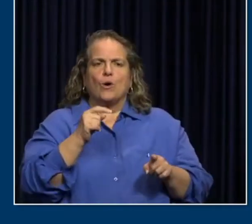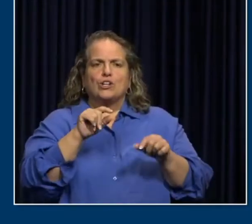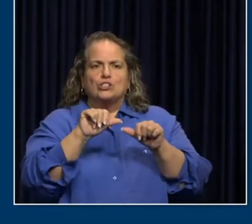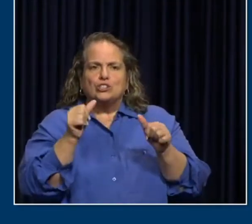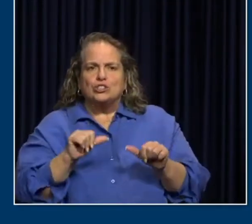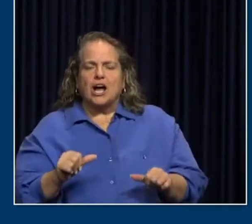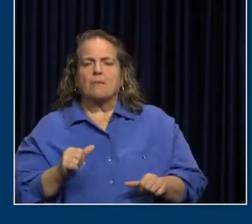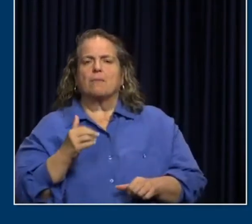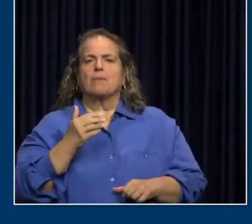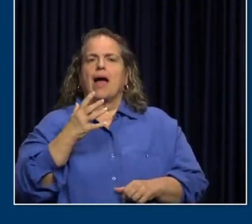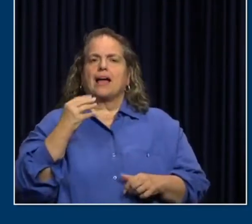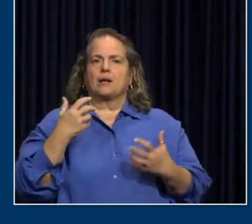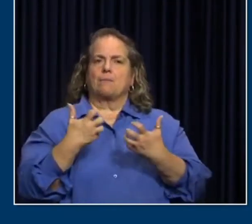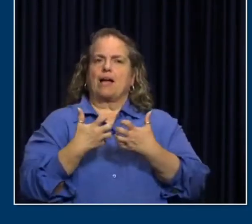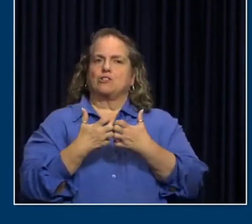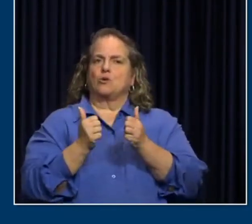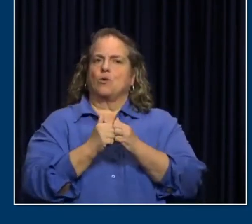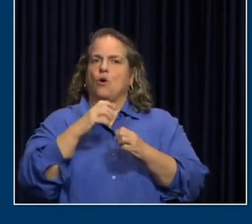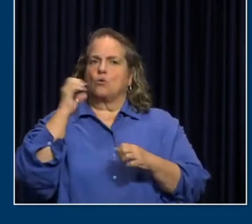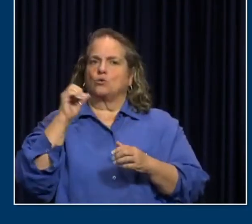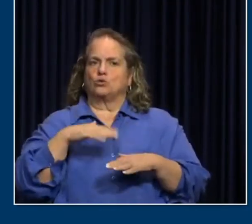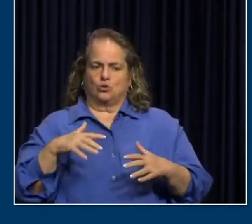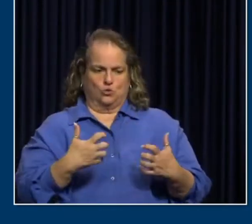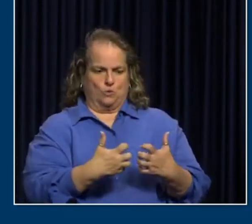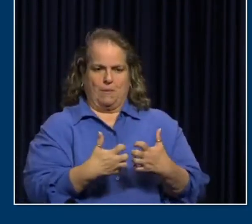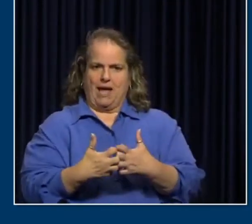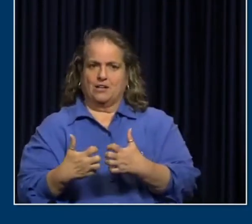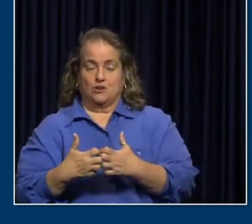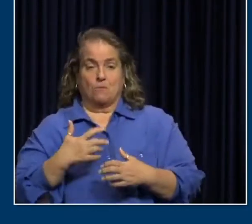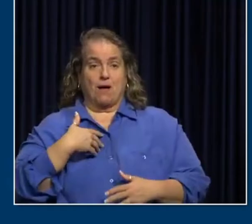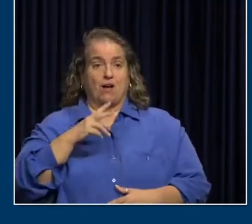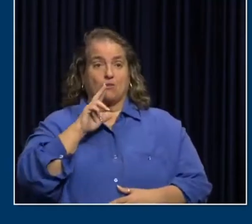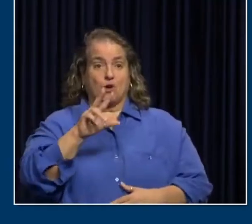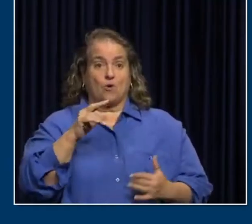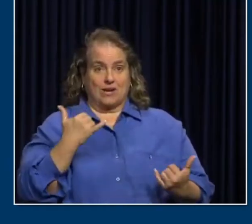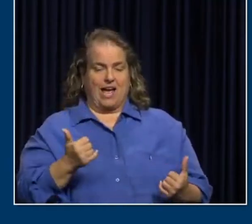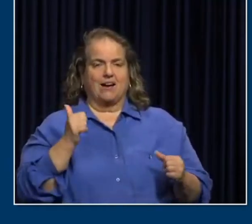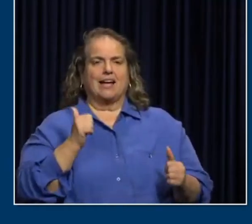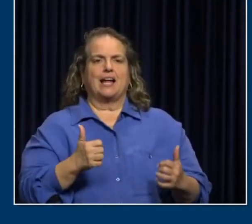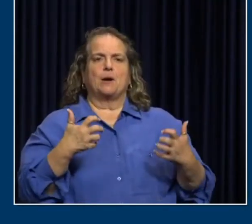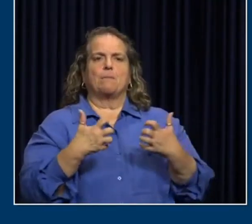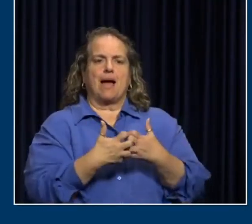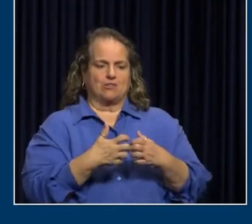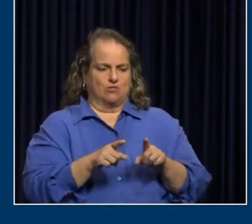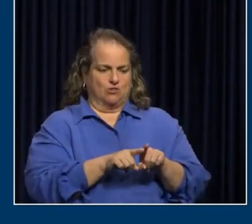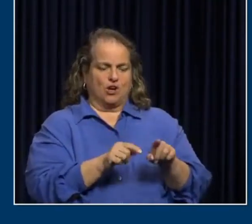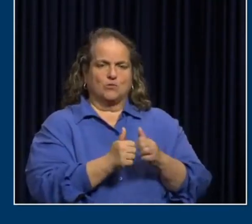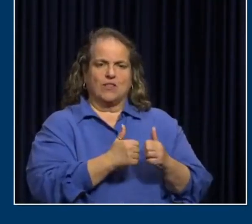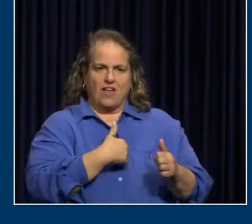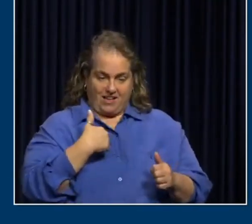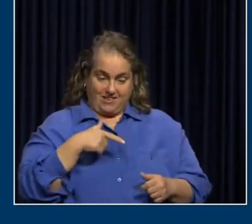older children. My 3-year-old is getting to the point where he's able to match socks with us, and we're able to fold them up with him.